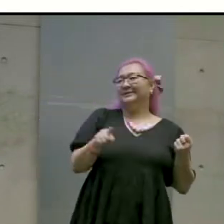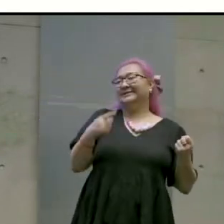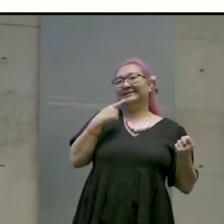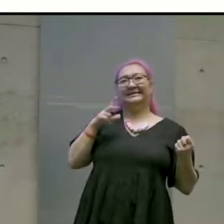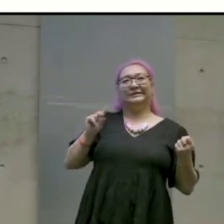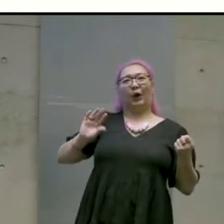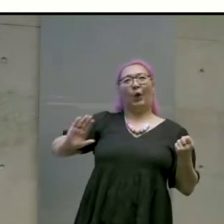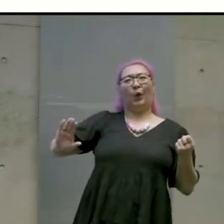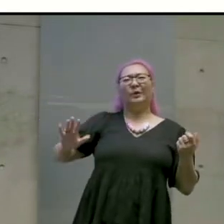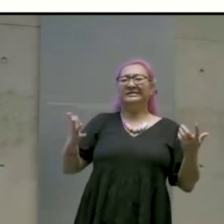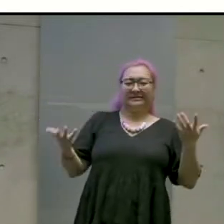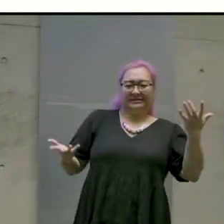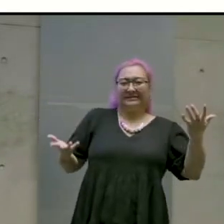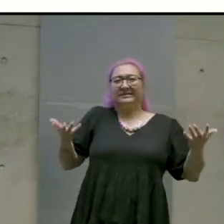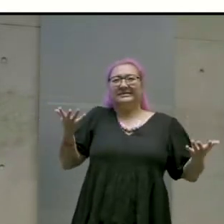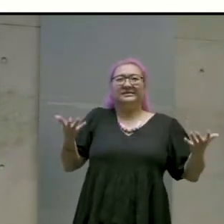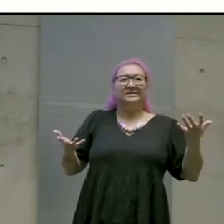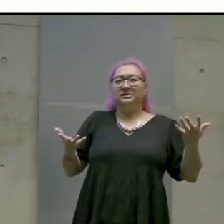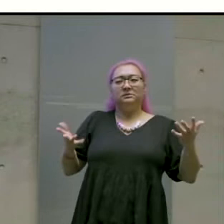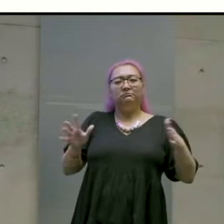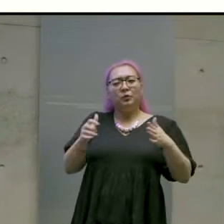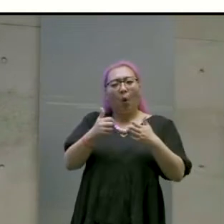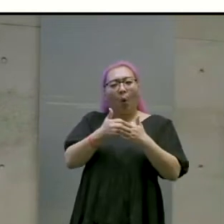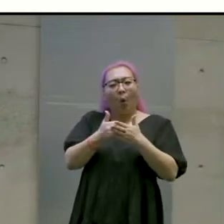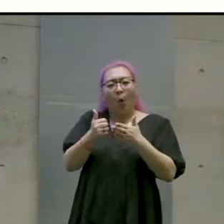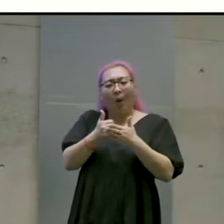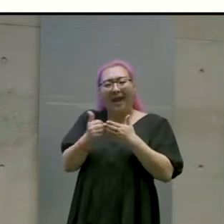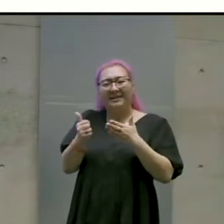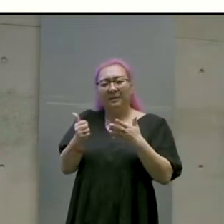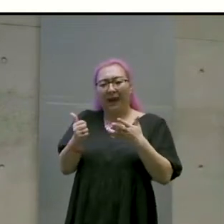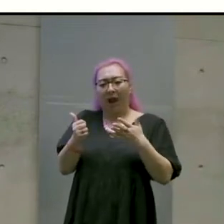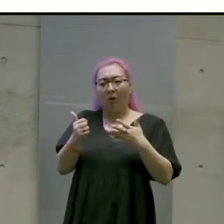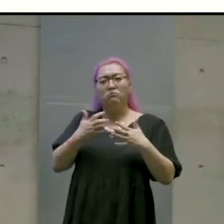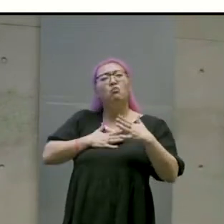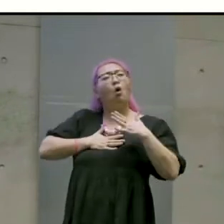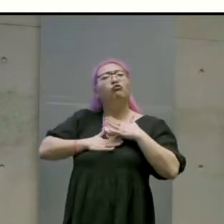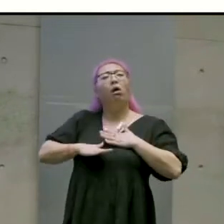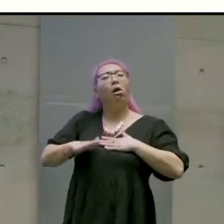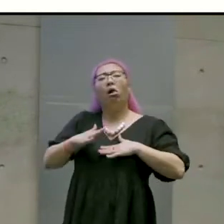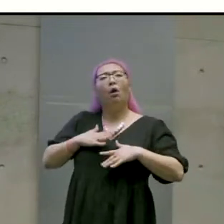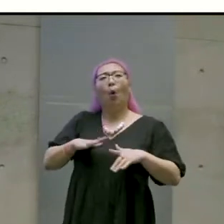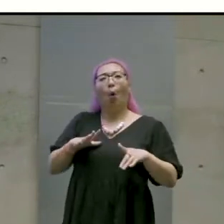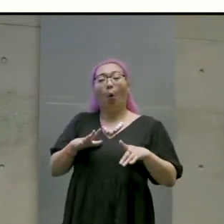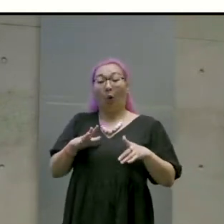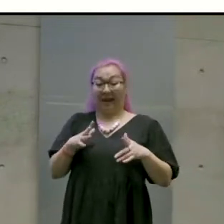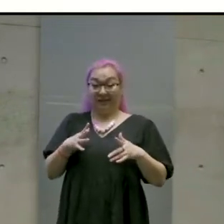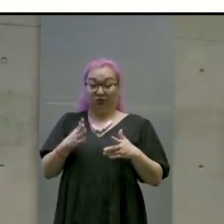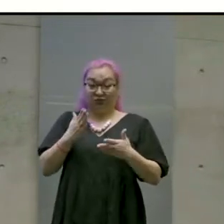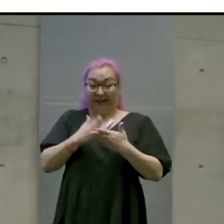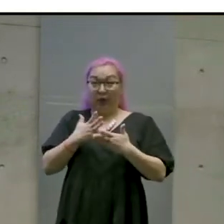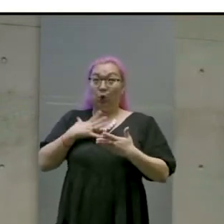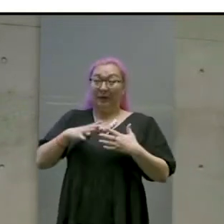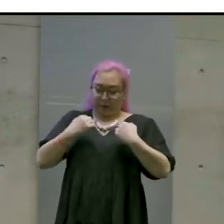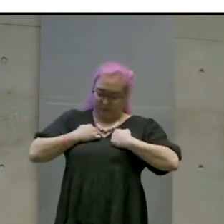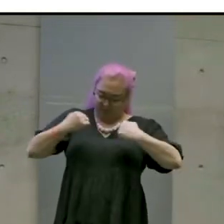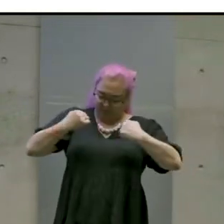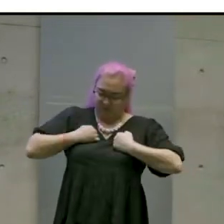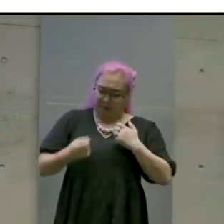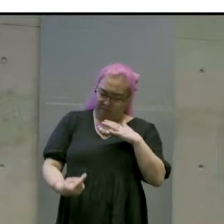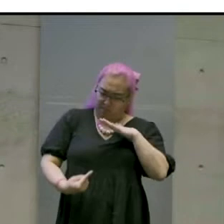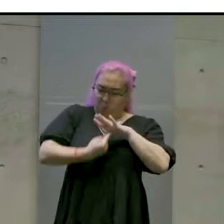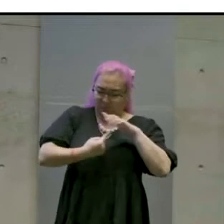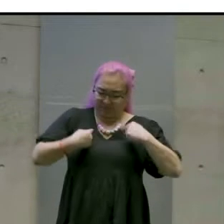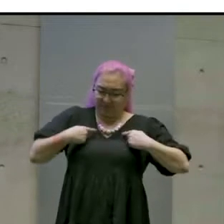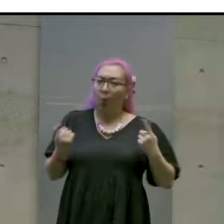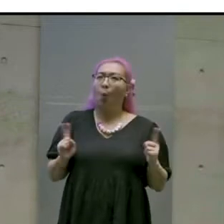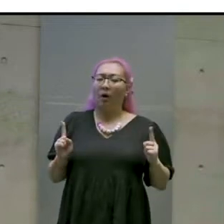much because it's about morals always, but it's about prioritization of what's really, truly important to you. And so